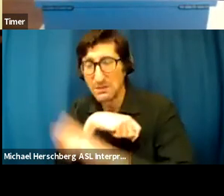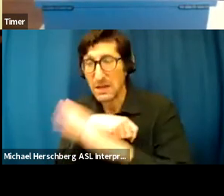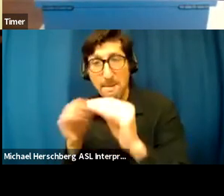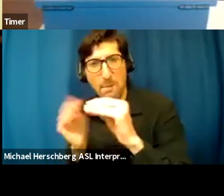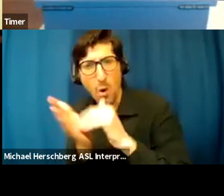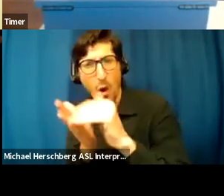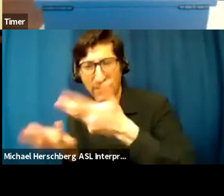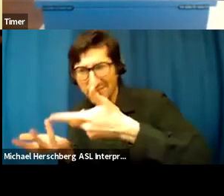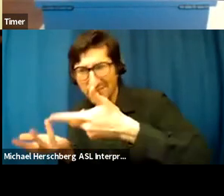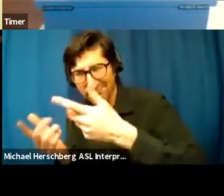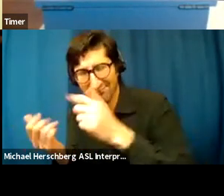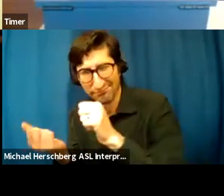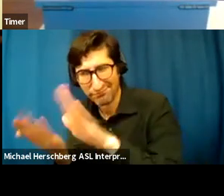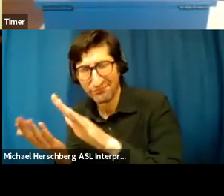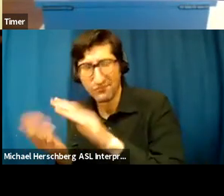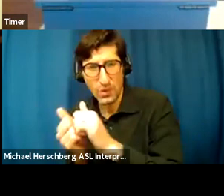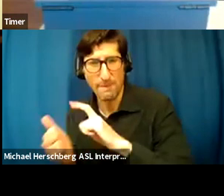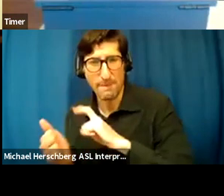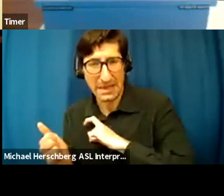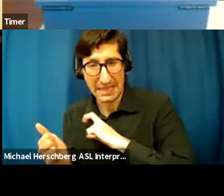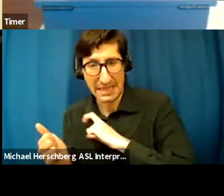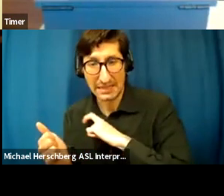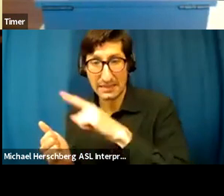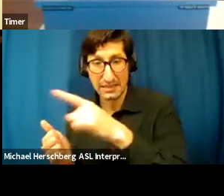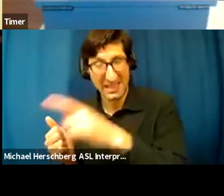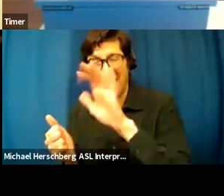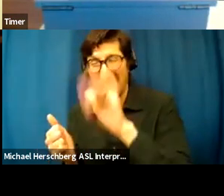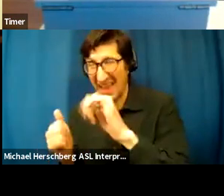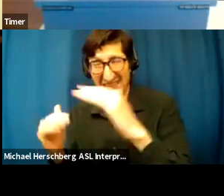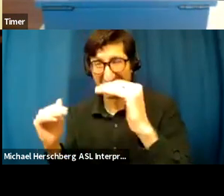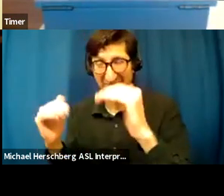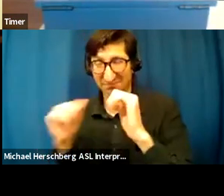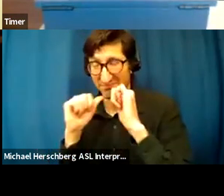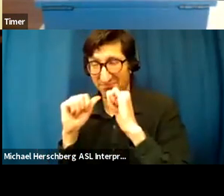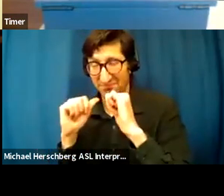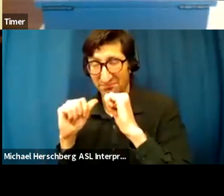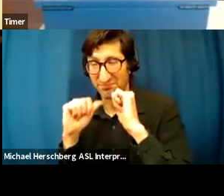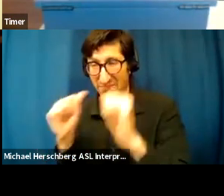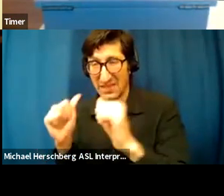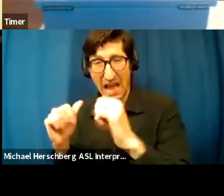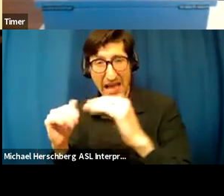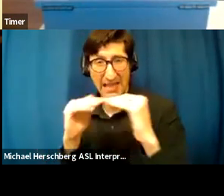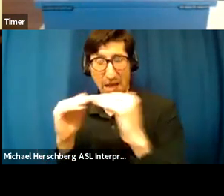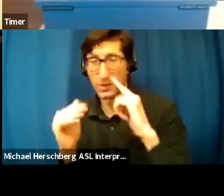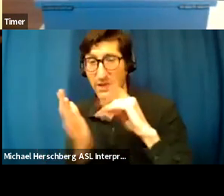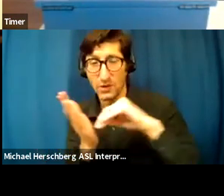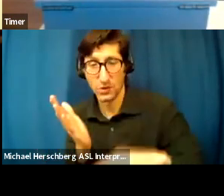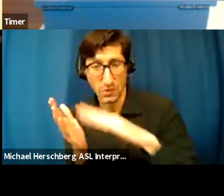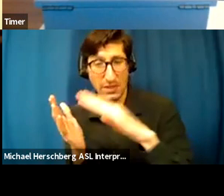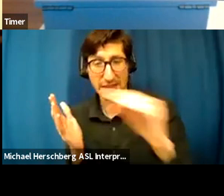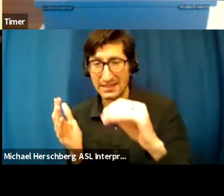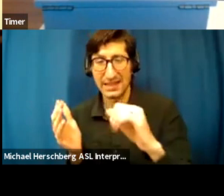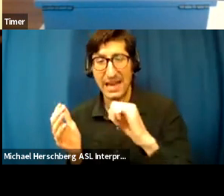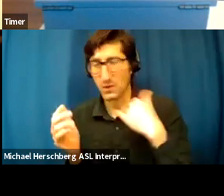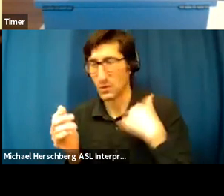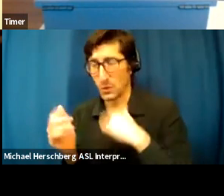police. Special education is weaponized to deny equity to Black students by withholding critical instructional interventions and focusing on